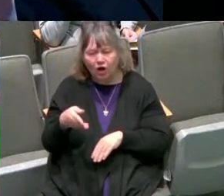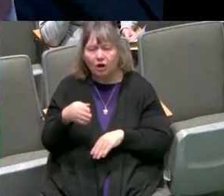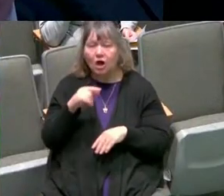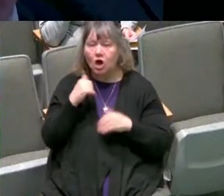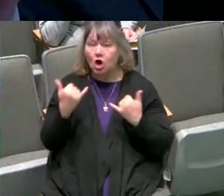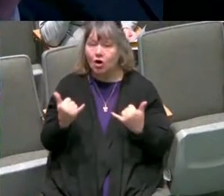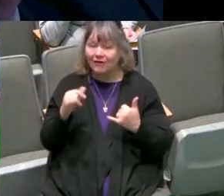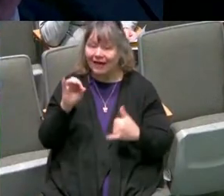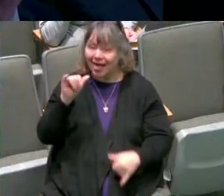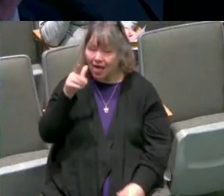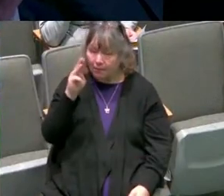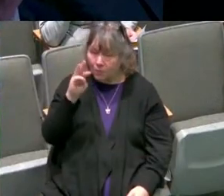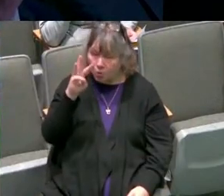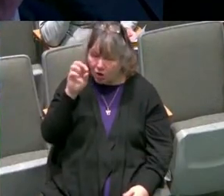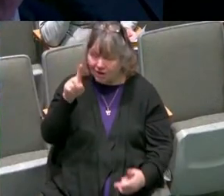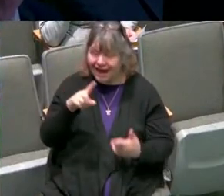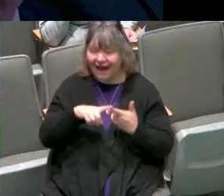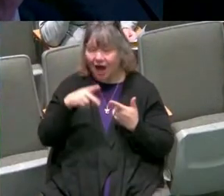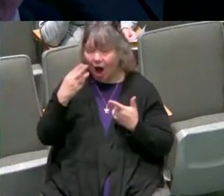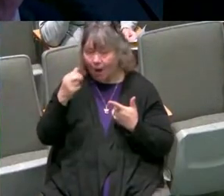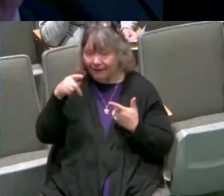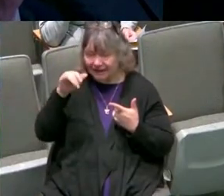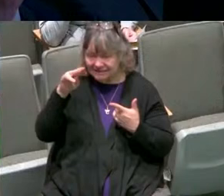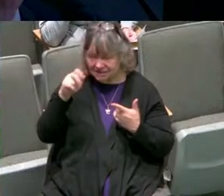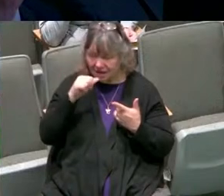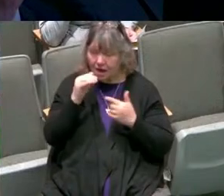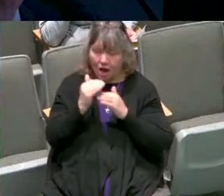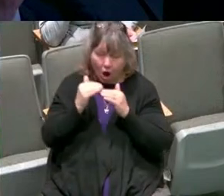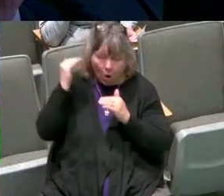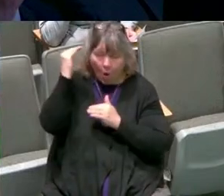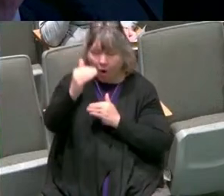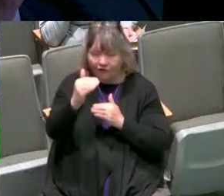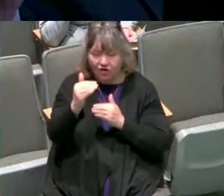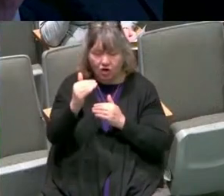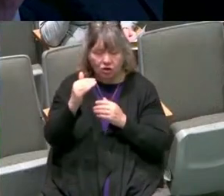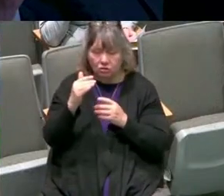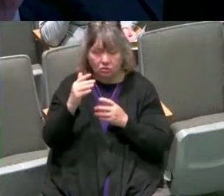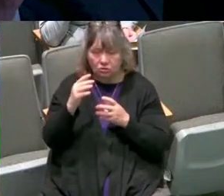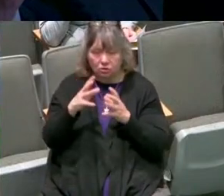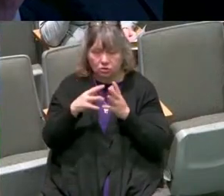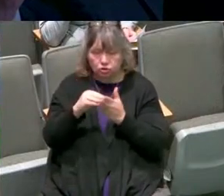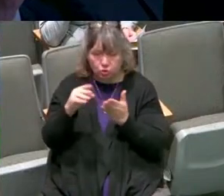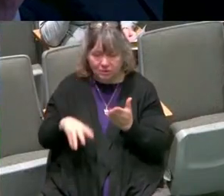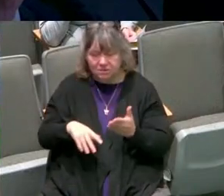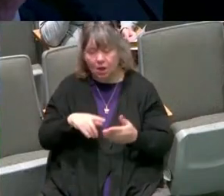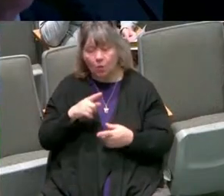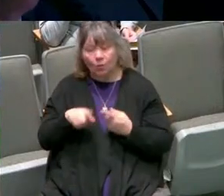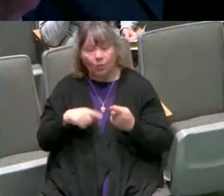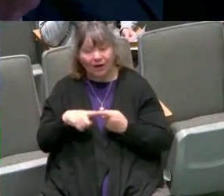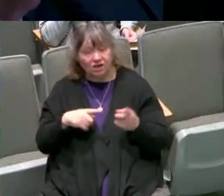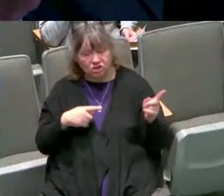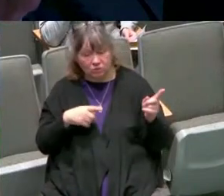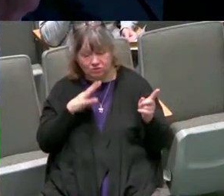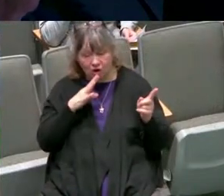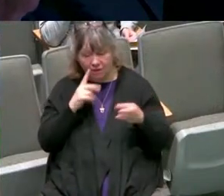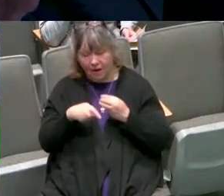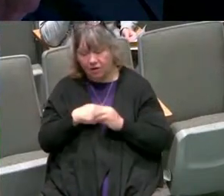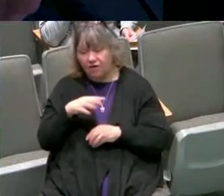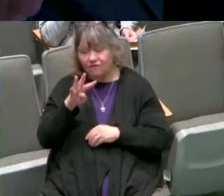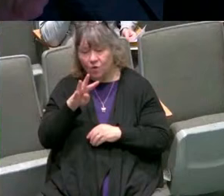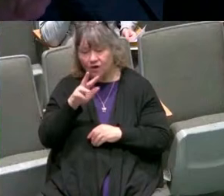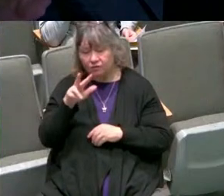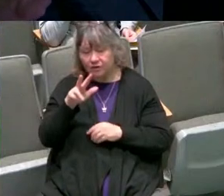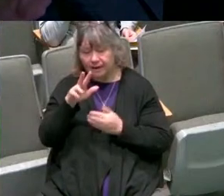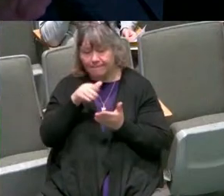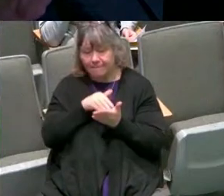Elmwood and Hopkins are both overcrowded over capacity when Mrs rothermick was talking about a 43 million dollar